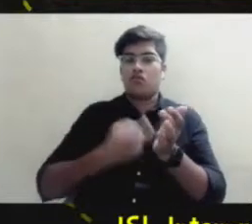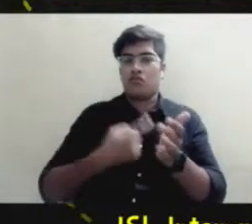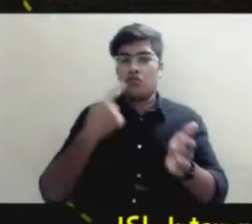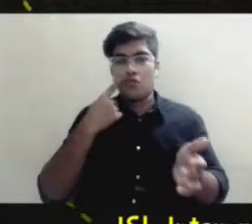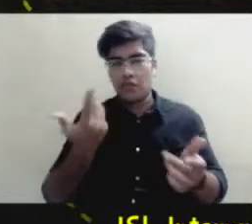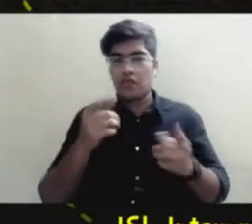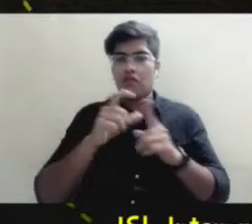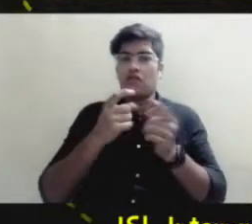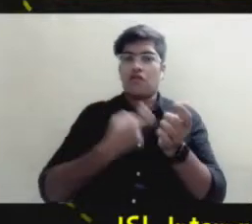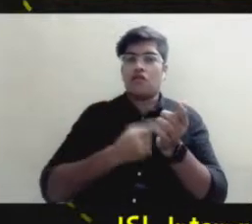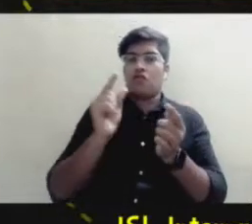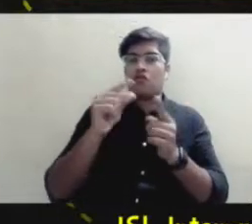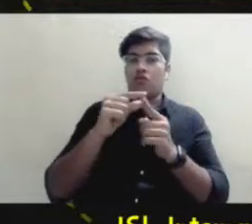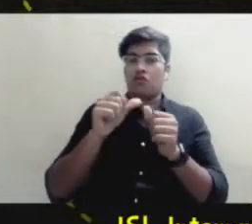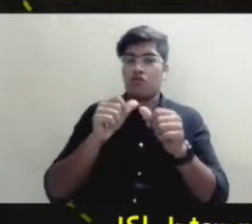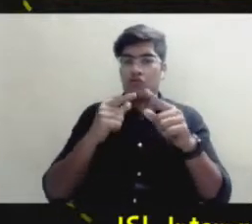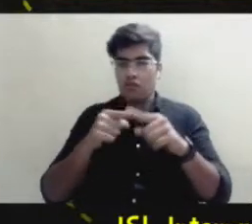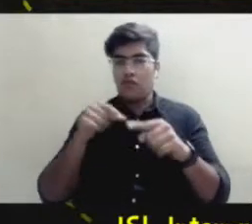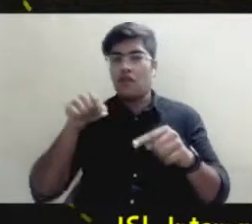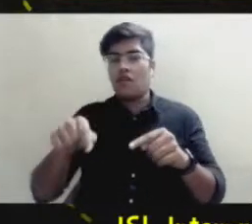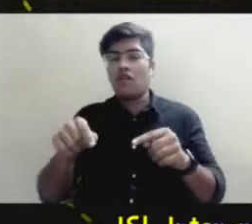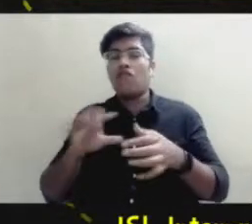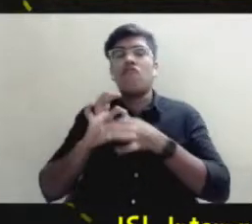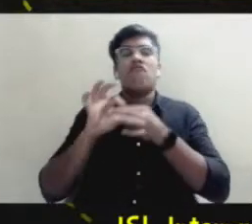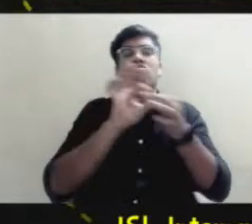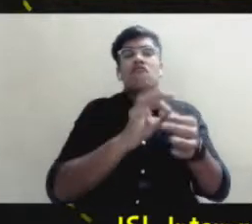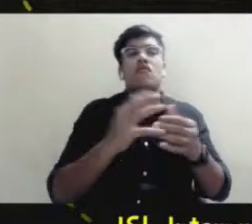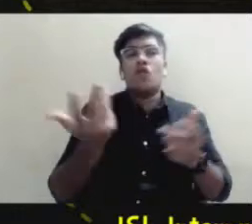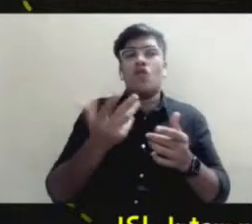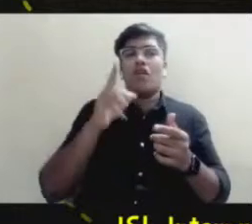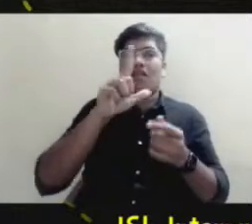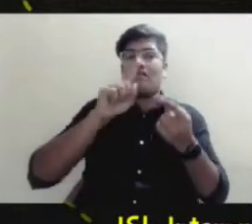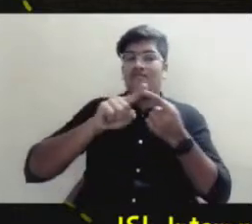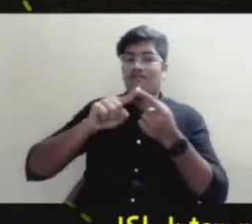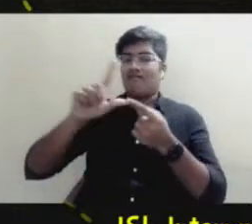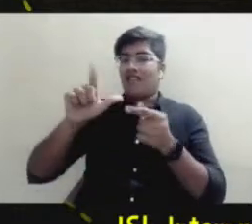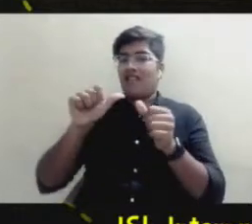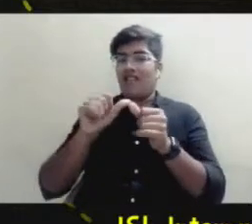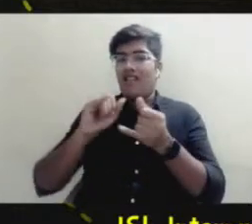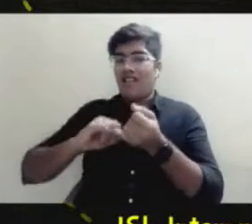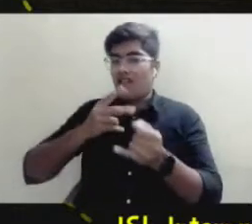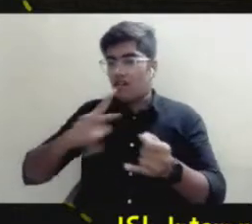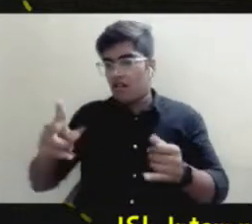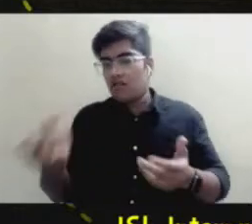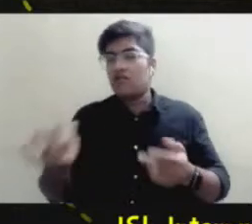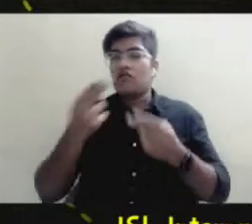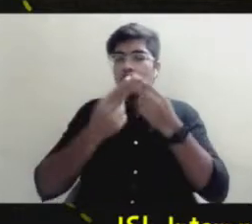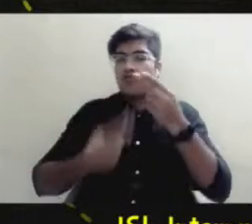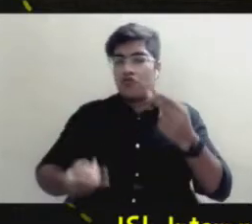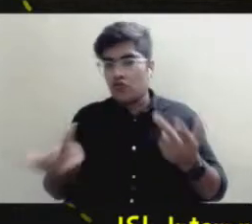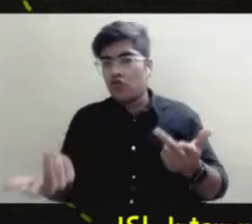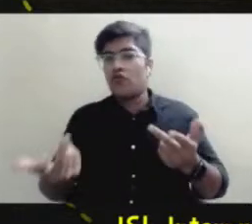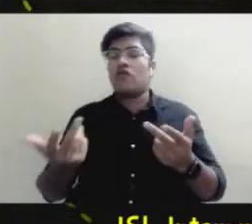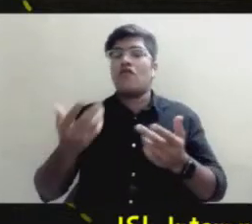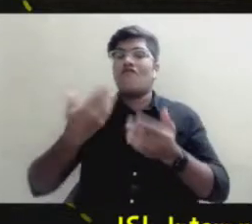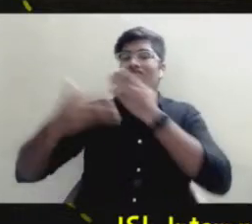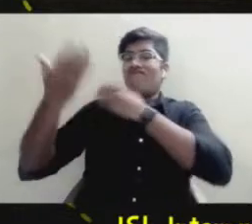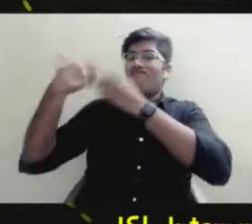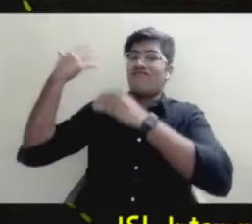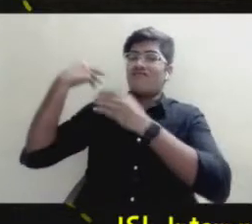say, deities and the various leelas around the various stories, the mythology.